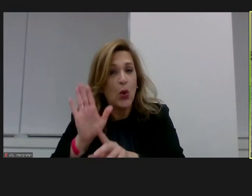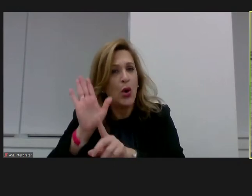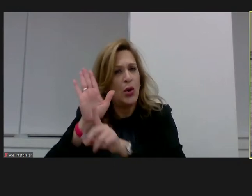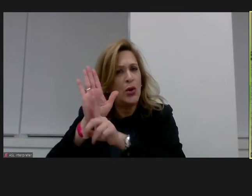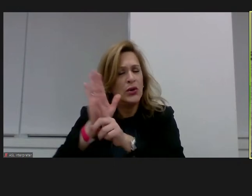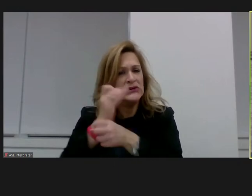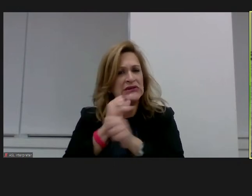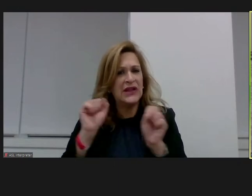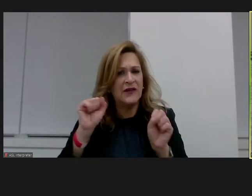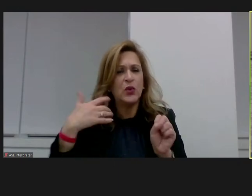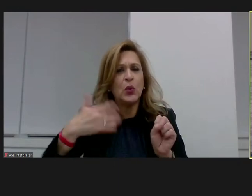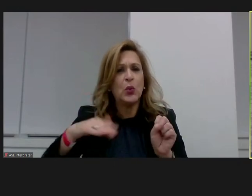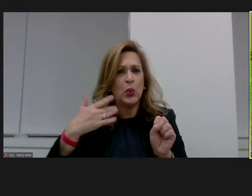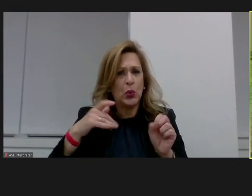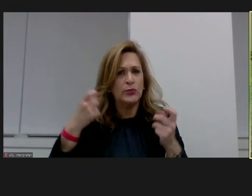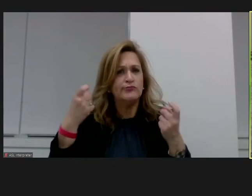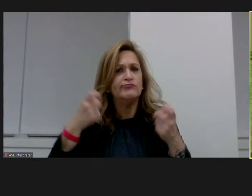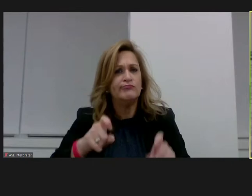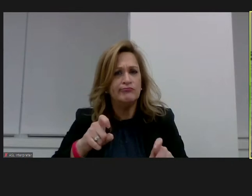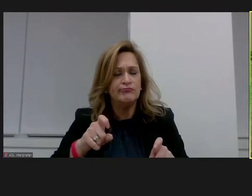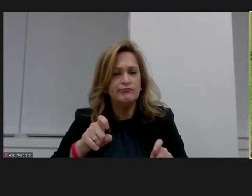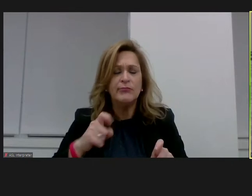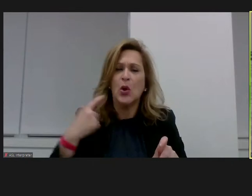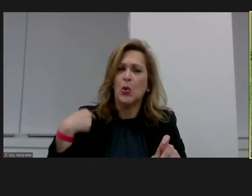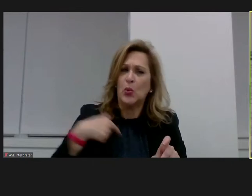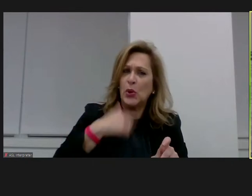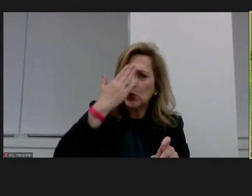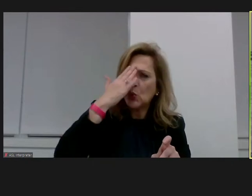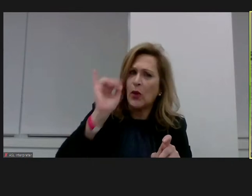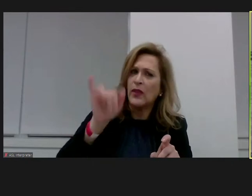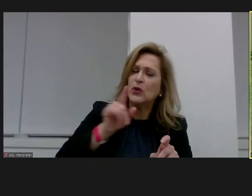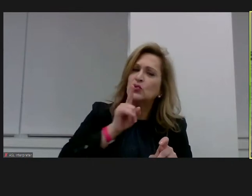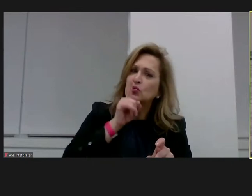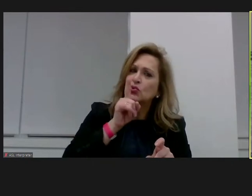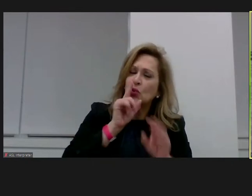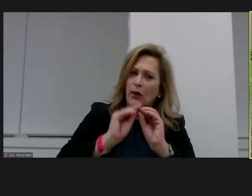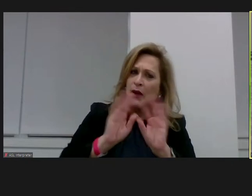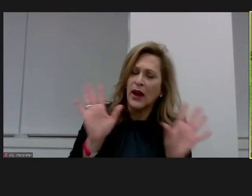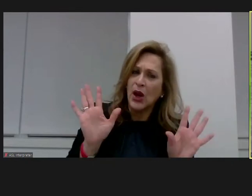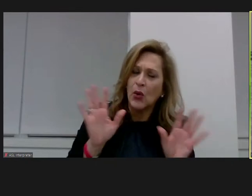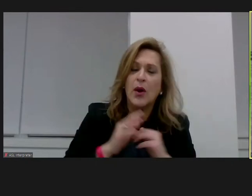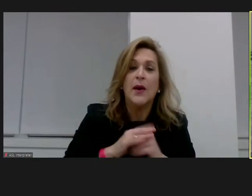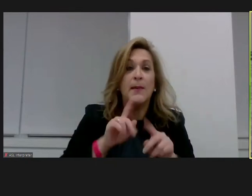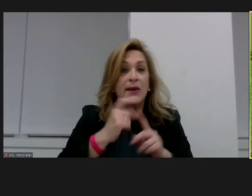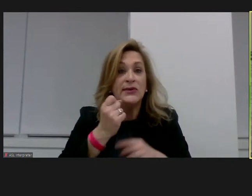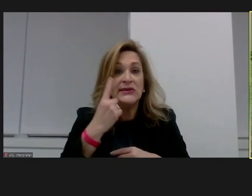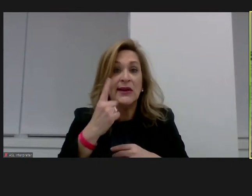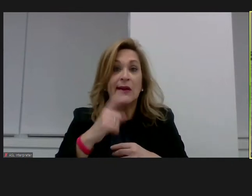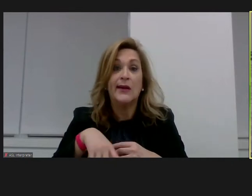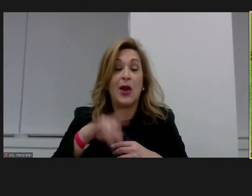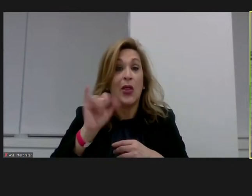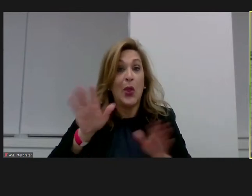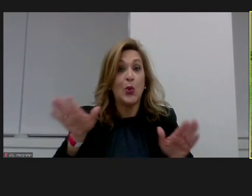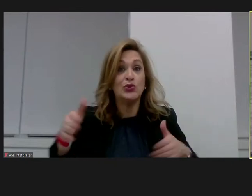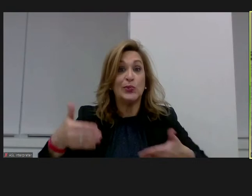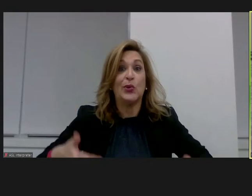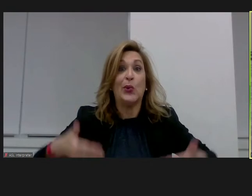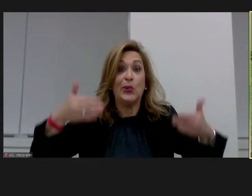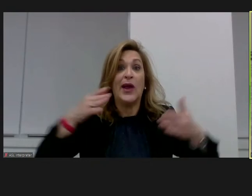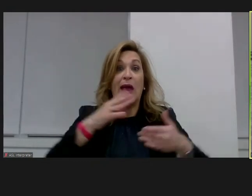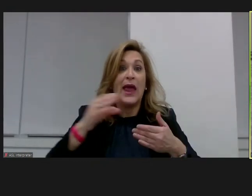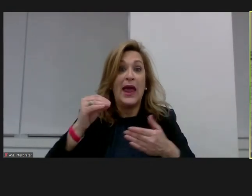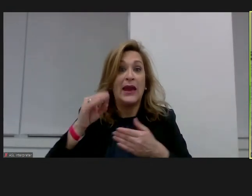once these clerks are pulled out, we can make book that those booths and the MetroCard machines will be